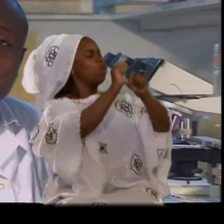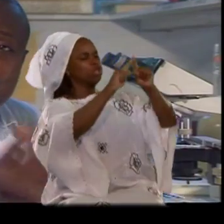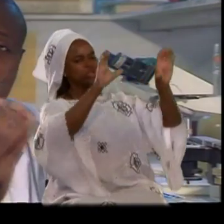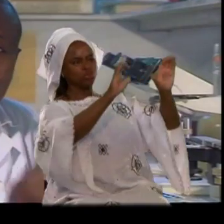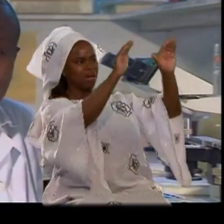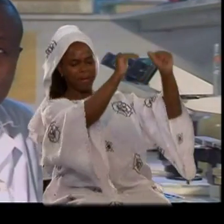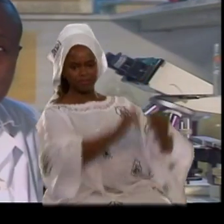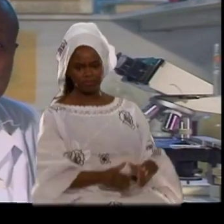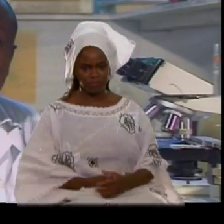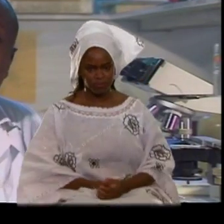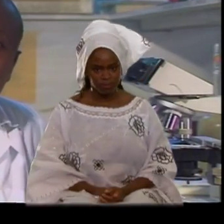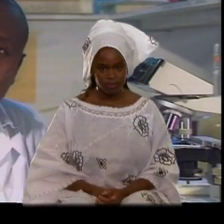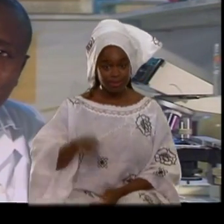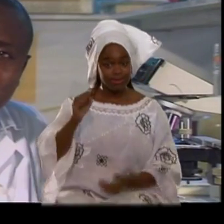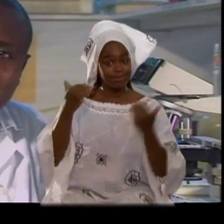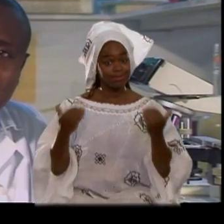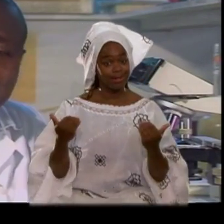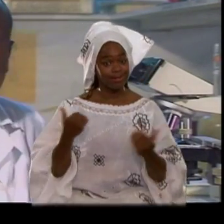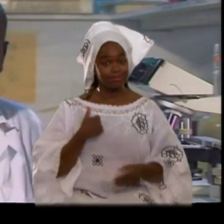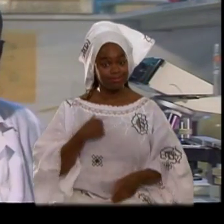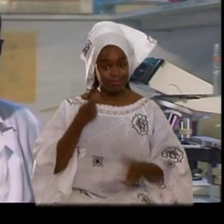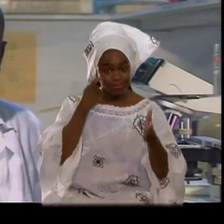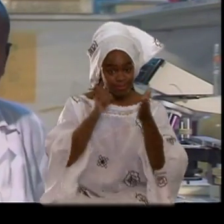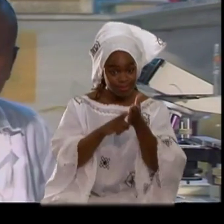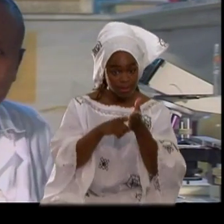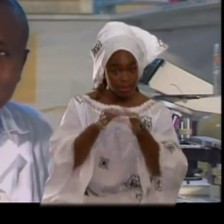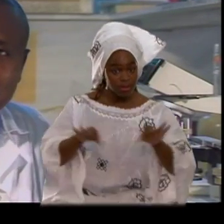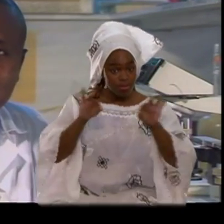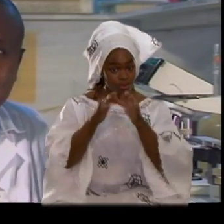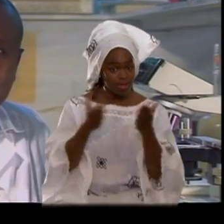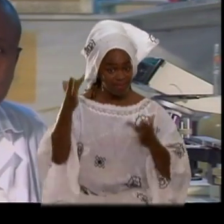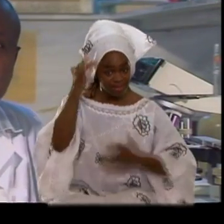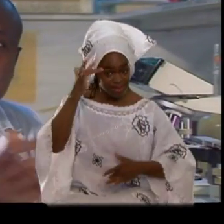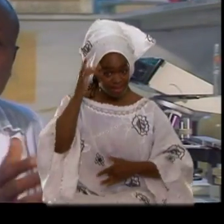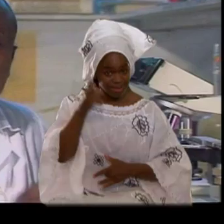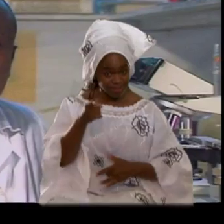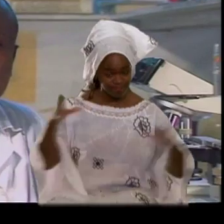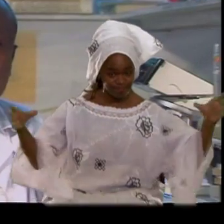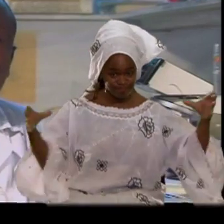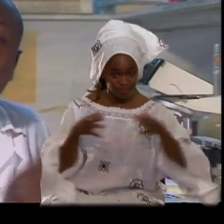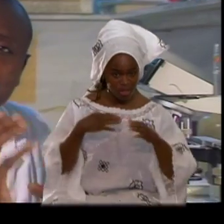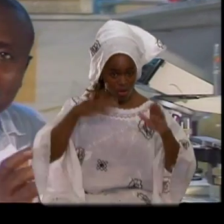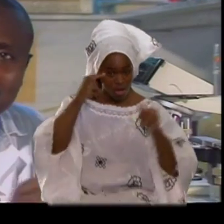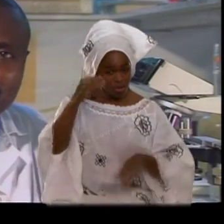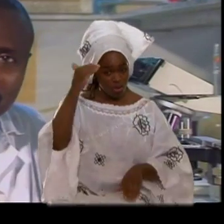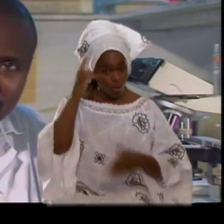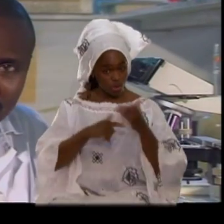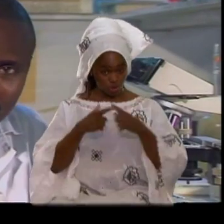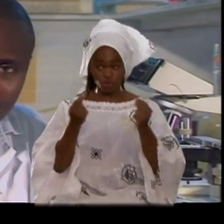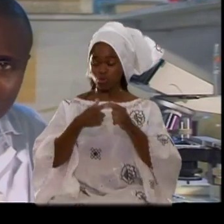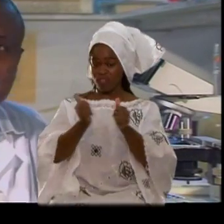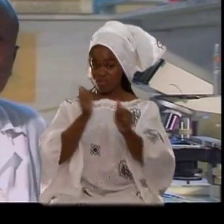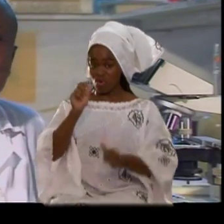do. So, now you and I have spied on this important meeting of the diseases, I hope that you know what to do to avoid the